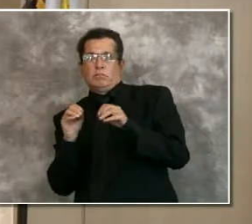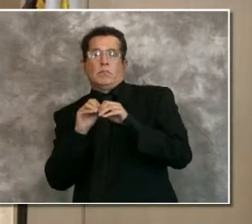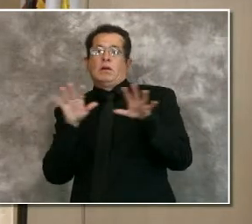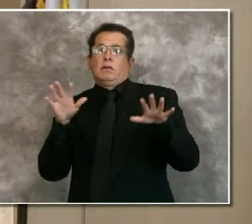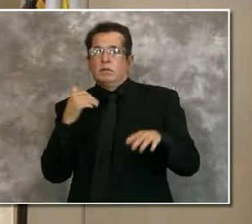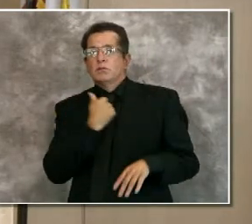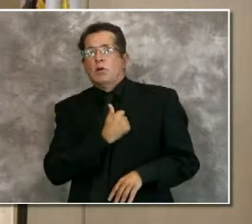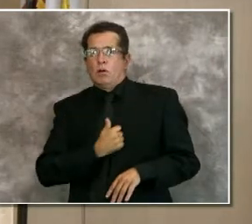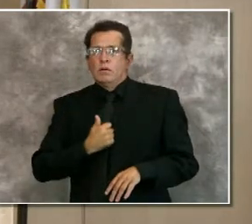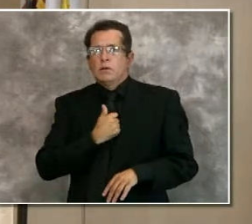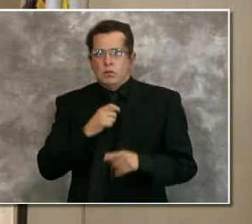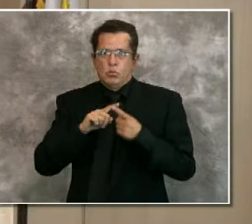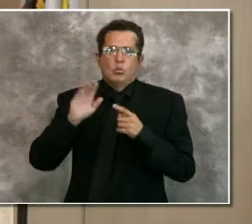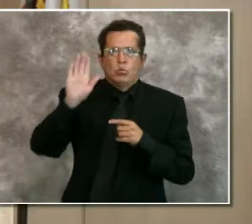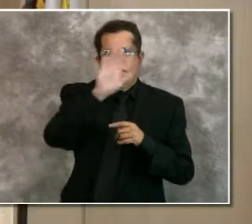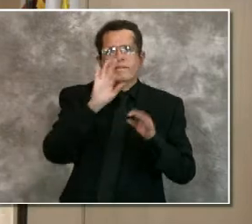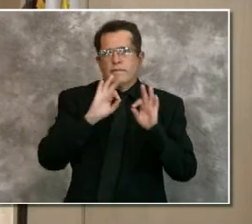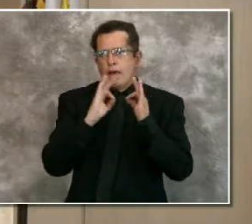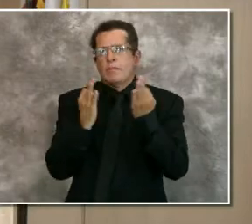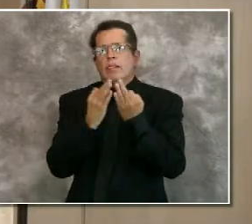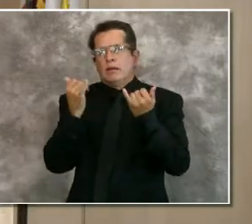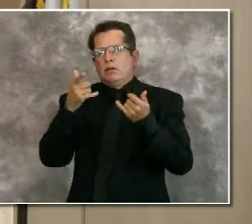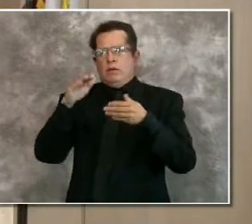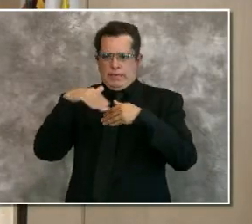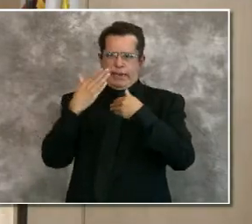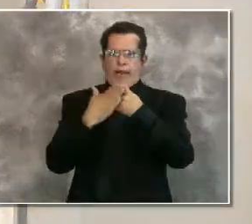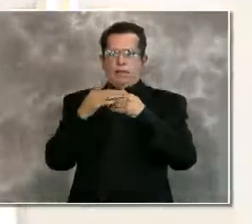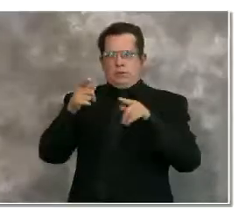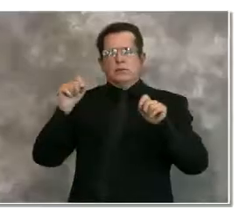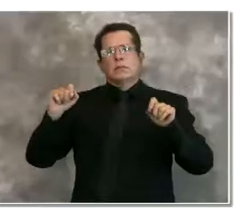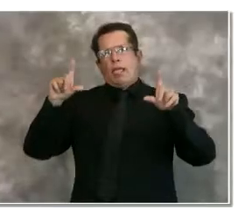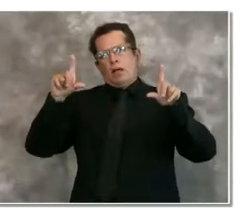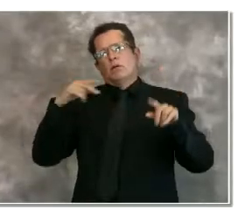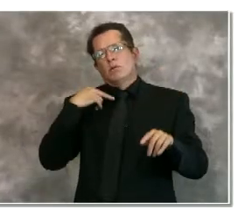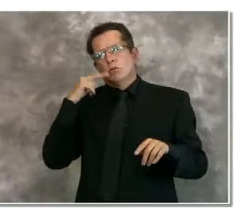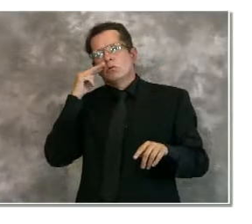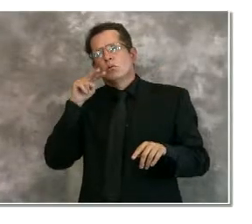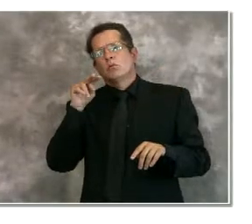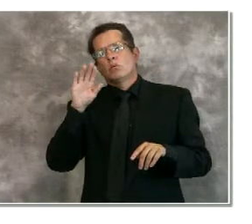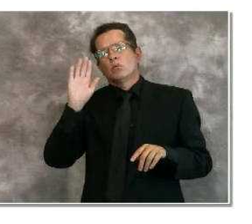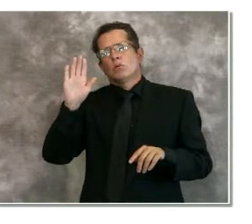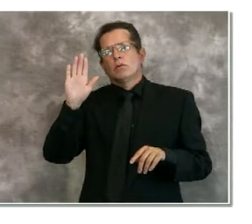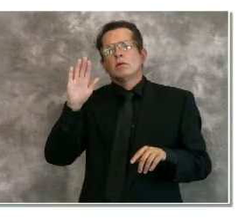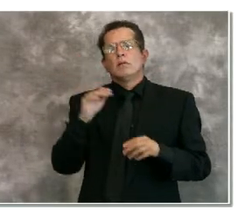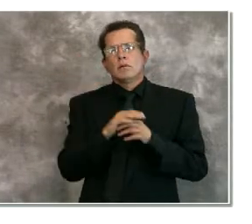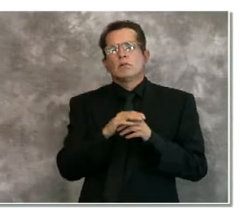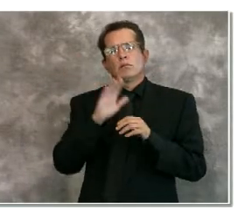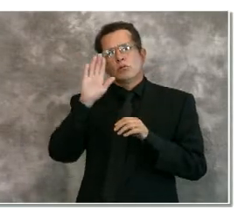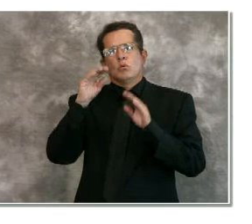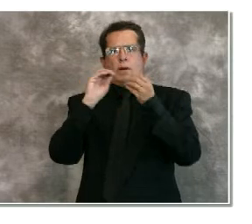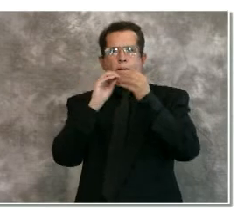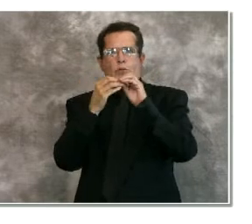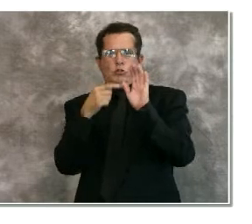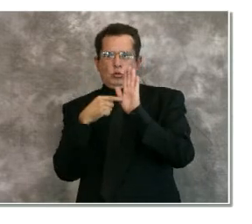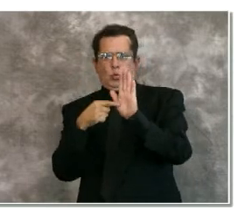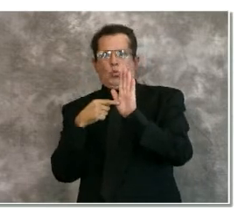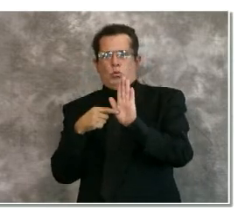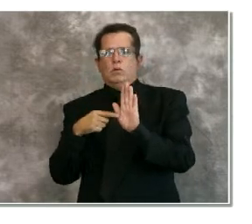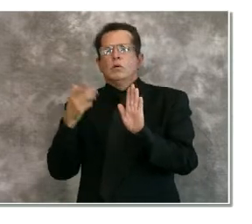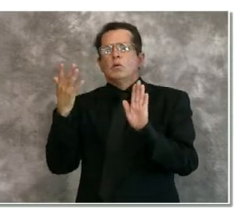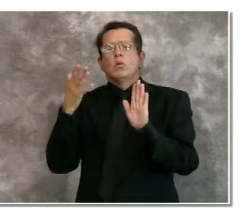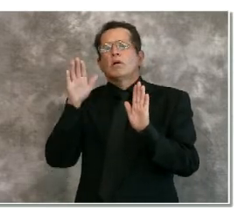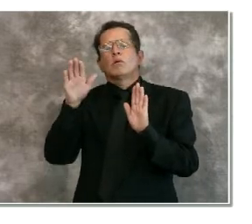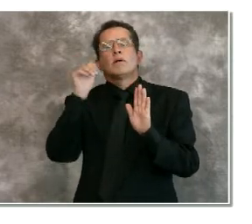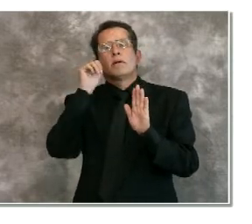In the following slides, we want to show data in a way that shows what our progress